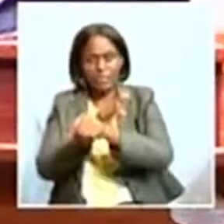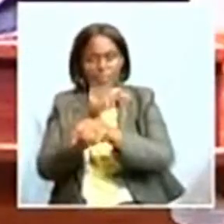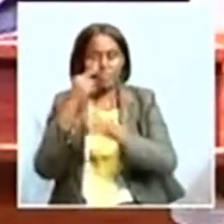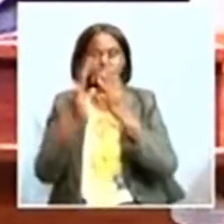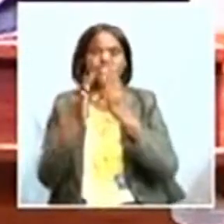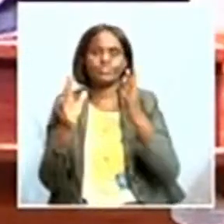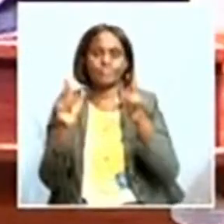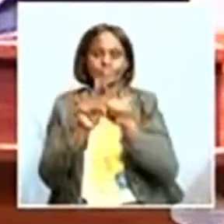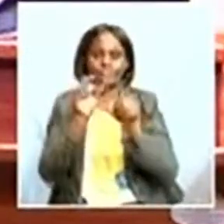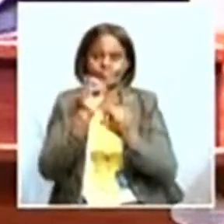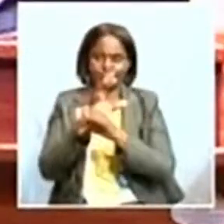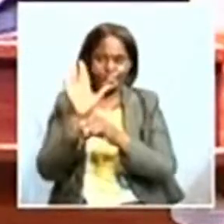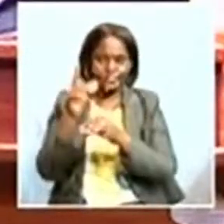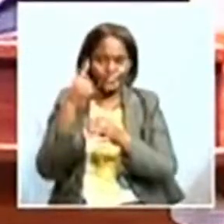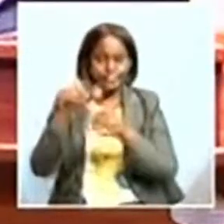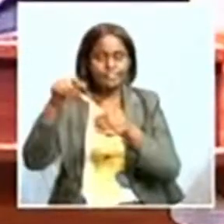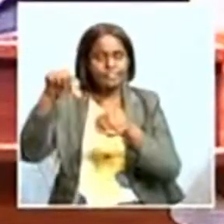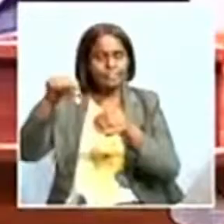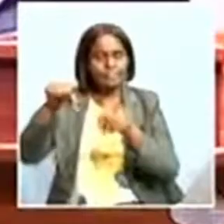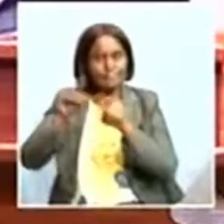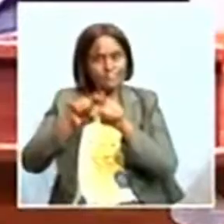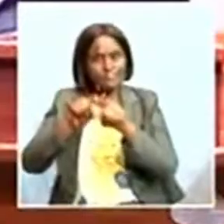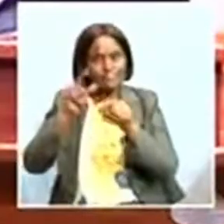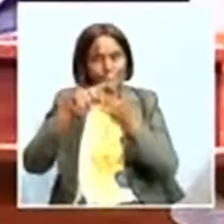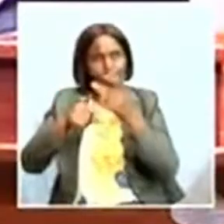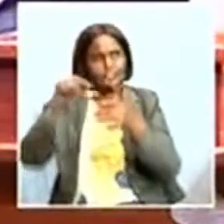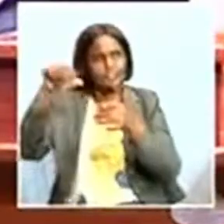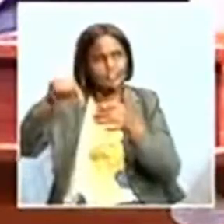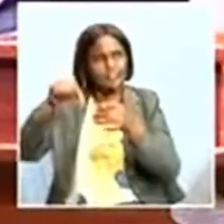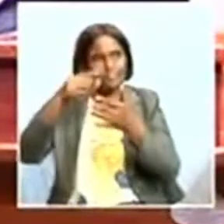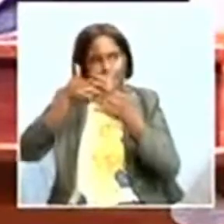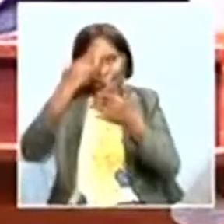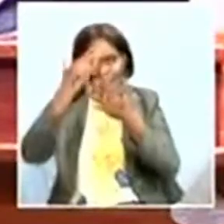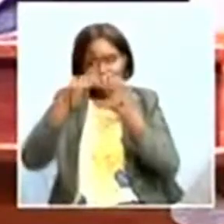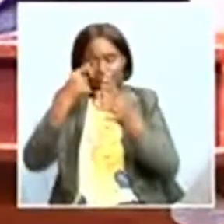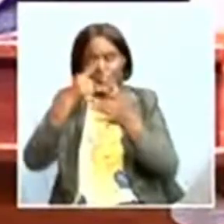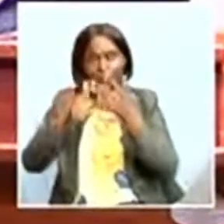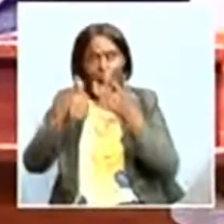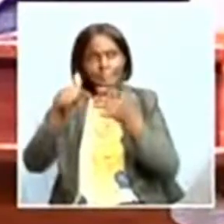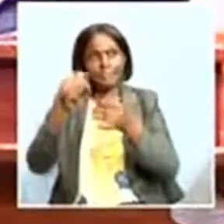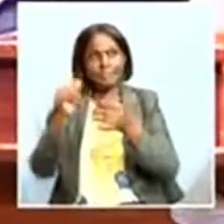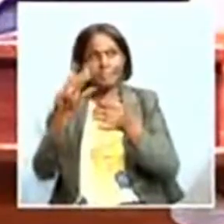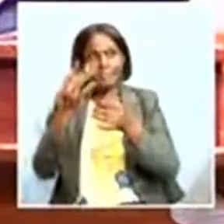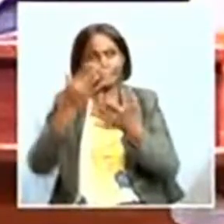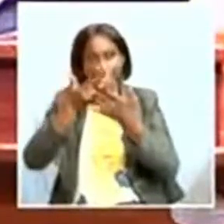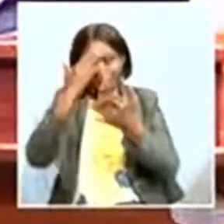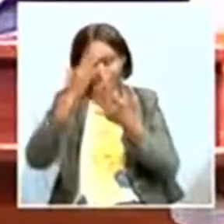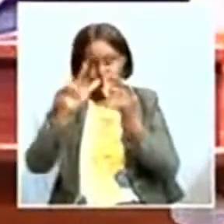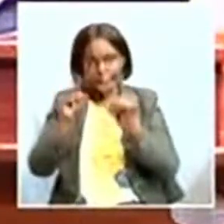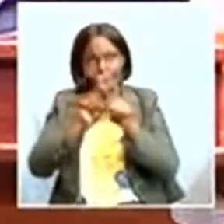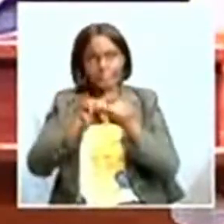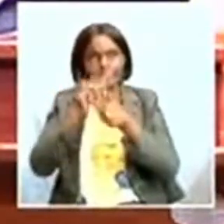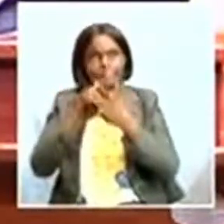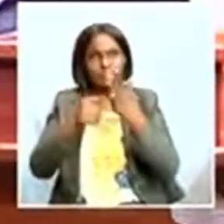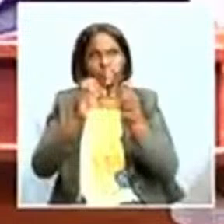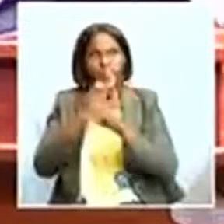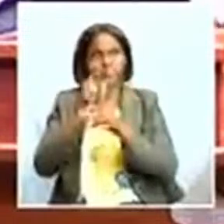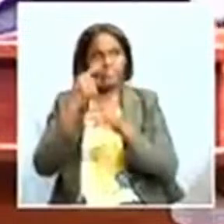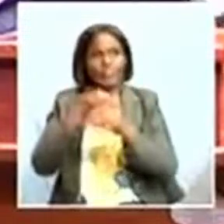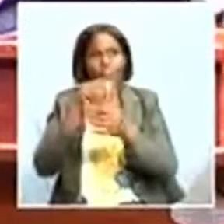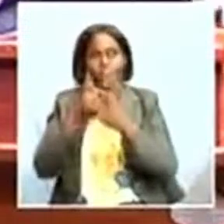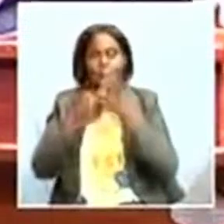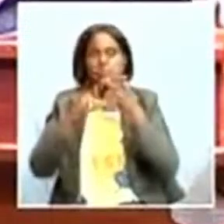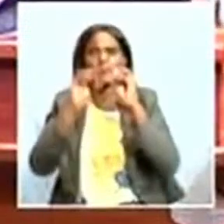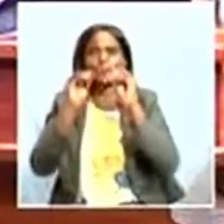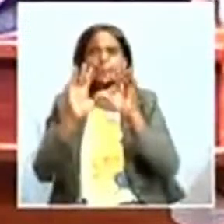expansion, availability of qualified learners, that is minimum of 15 learners, and the availability of specialized